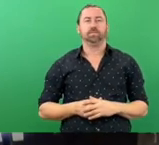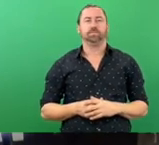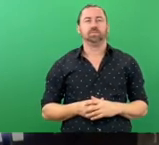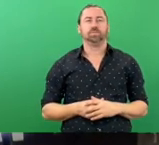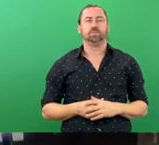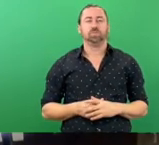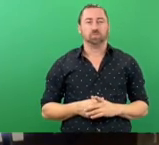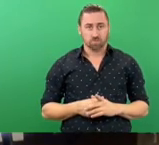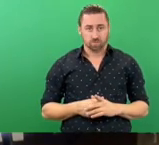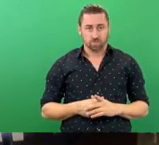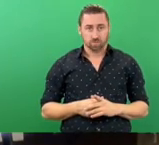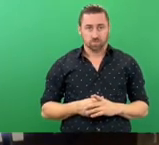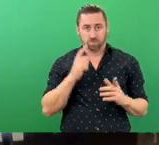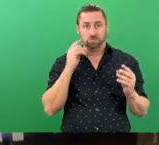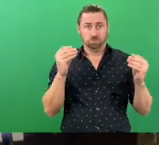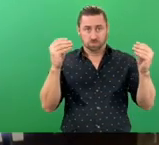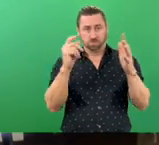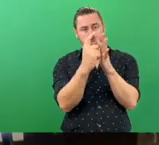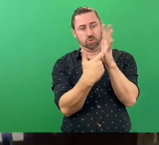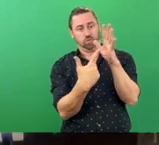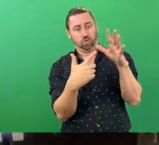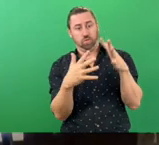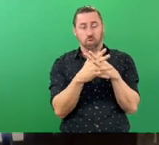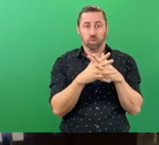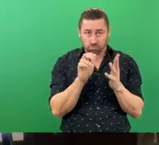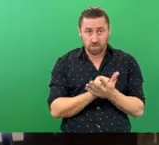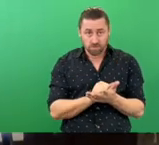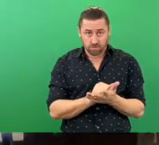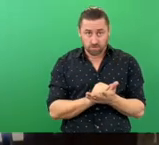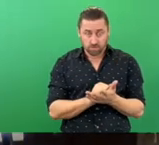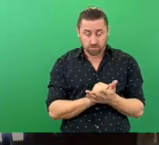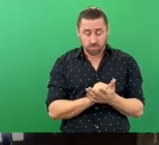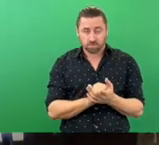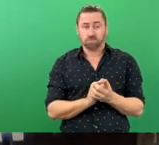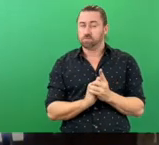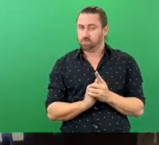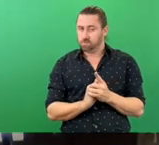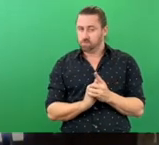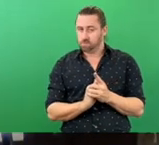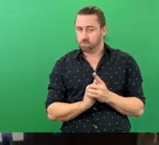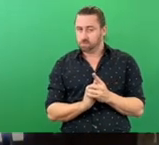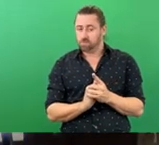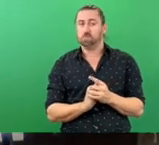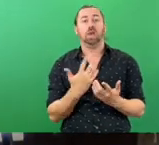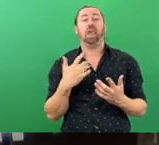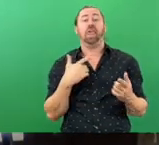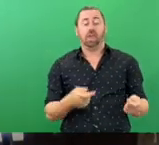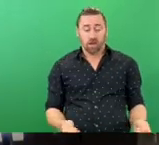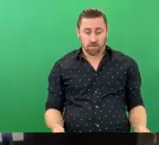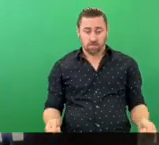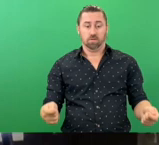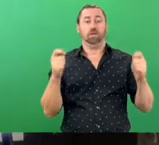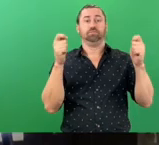Draw. Okay, and I'll hand that up so everybody can see it, right? It says the word draw. Now, you would all